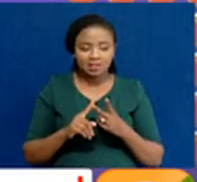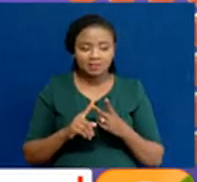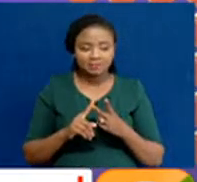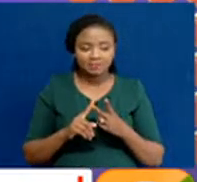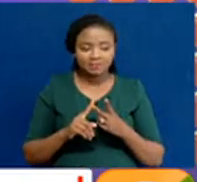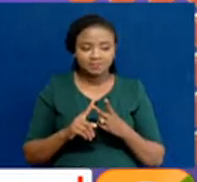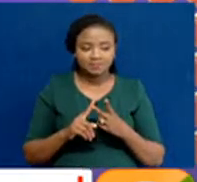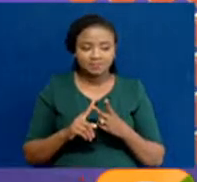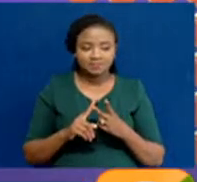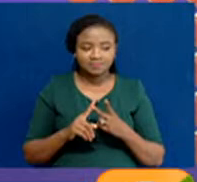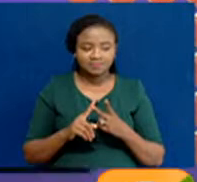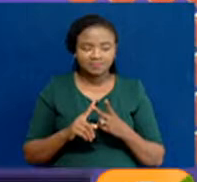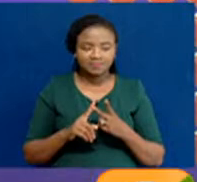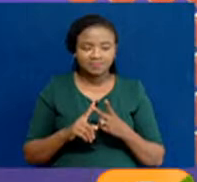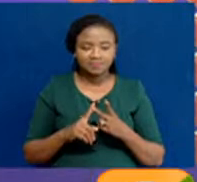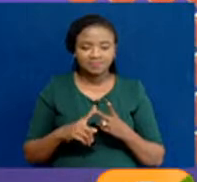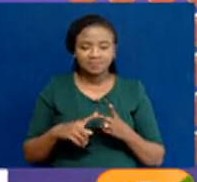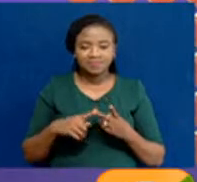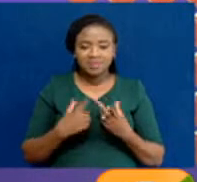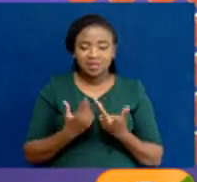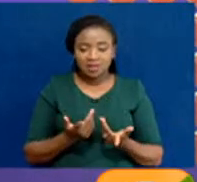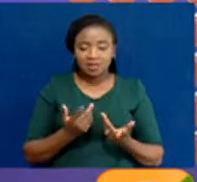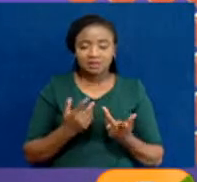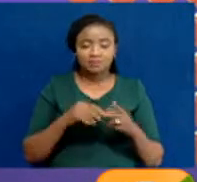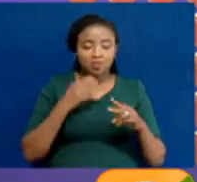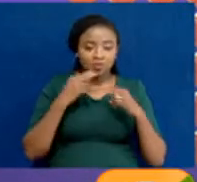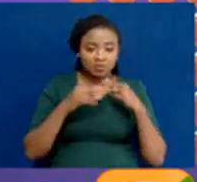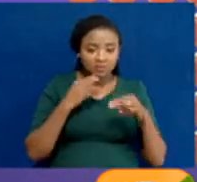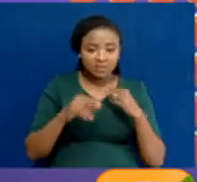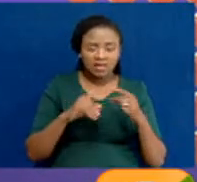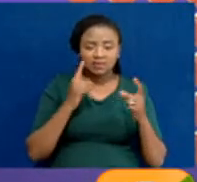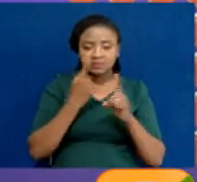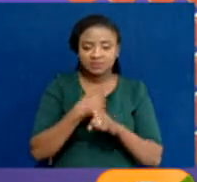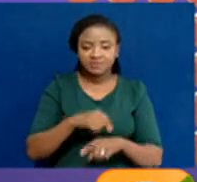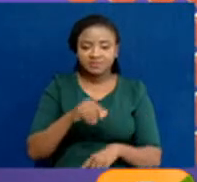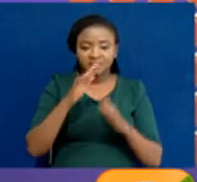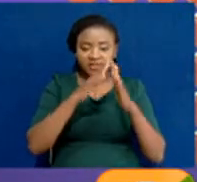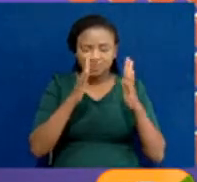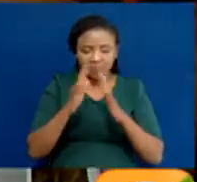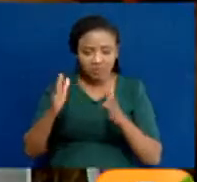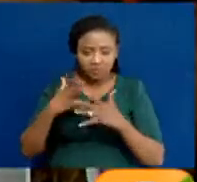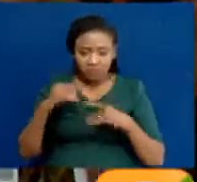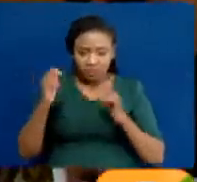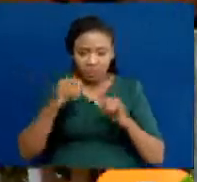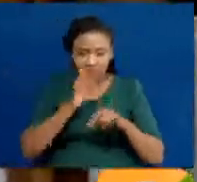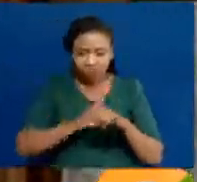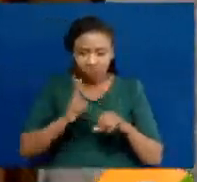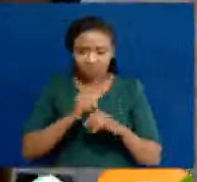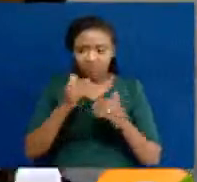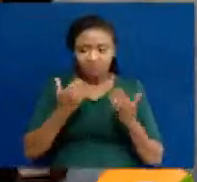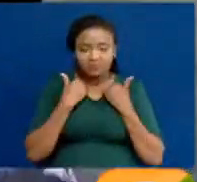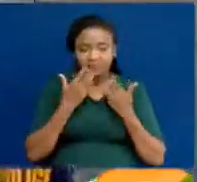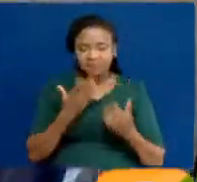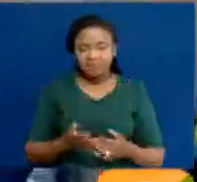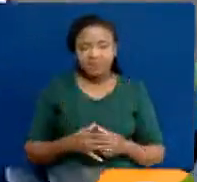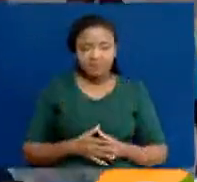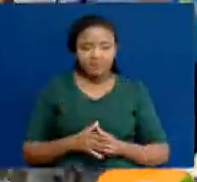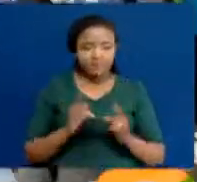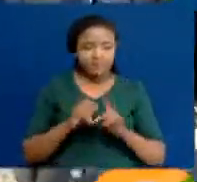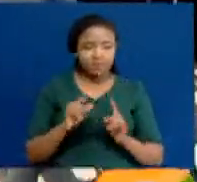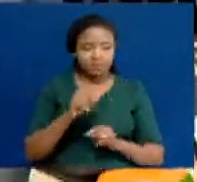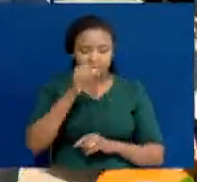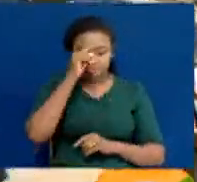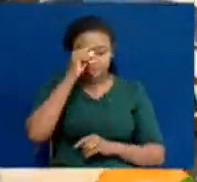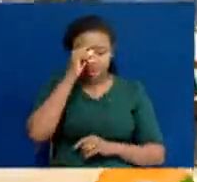of Airbnb, because these are the spaces that our people will use. The government has